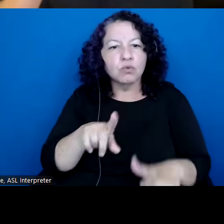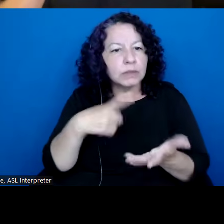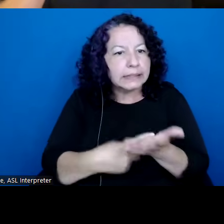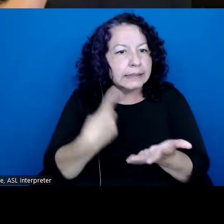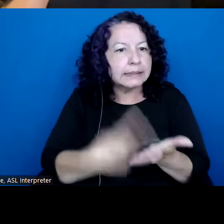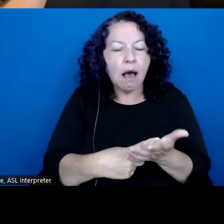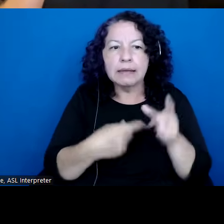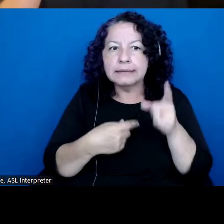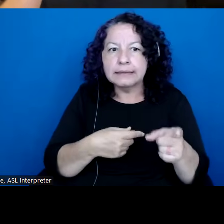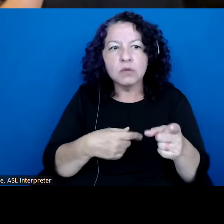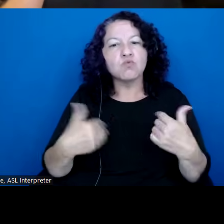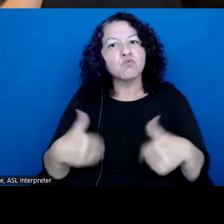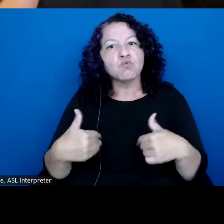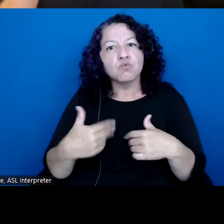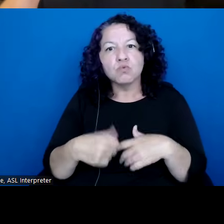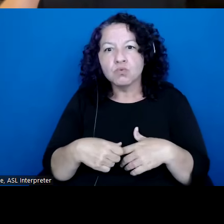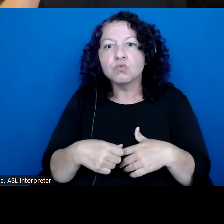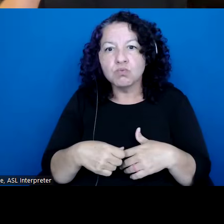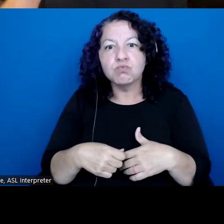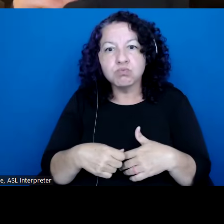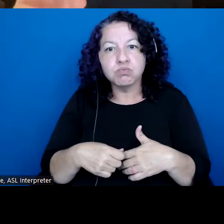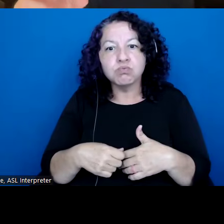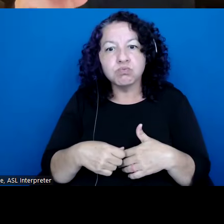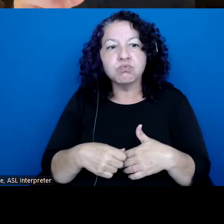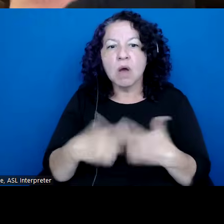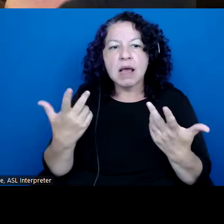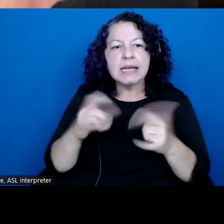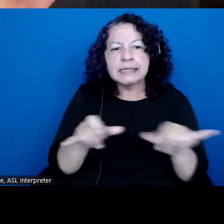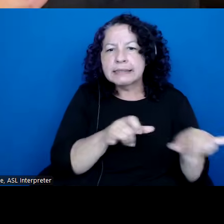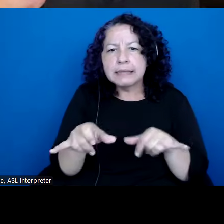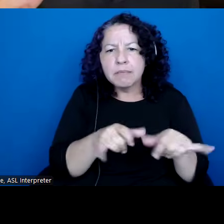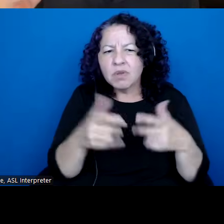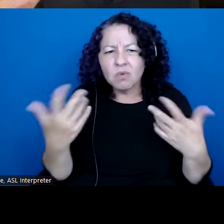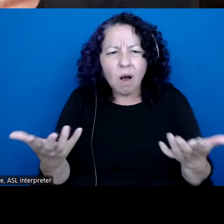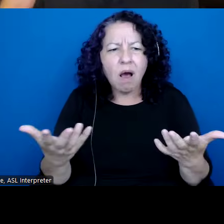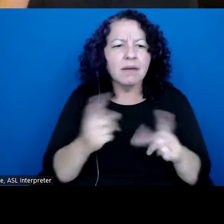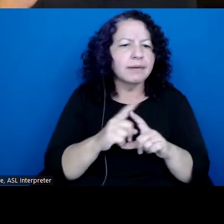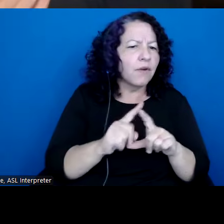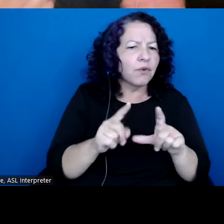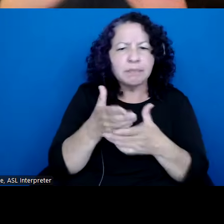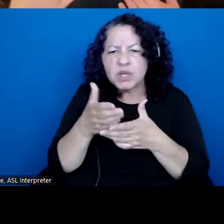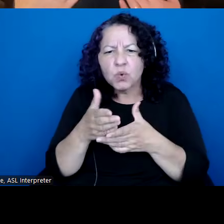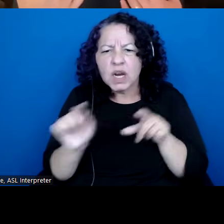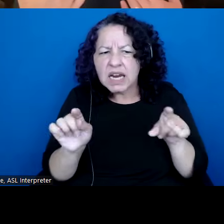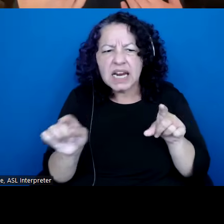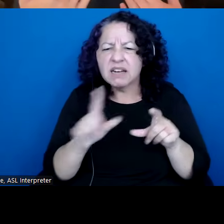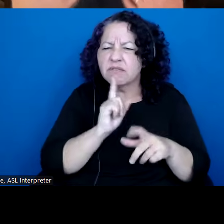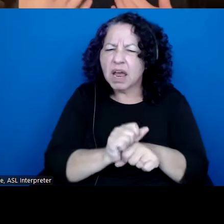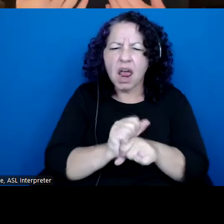sort of like um, what are the similarities, but also the differences in this very